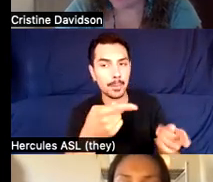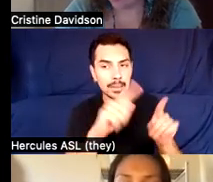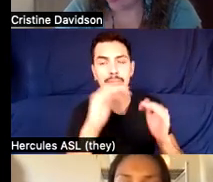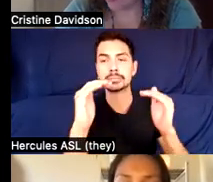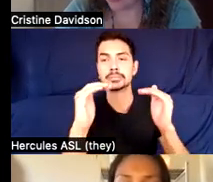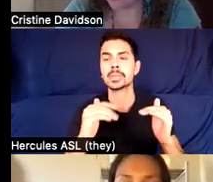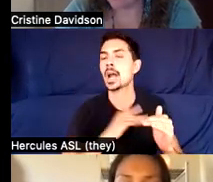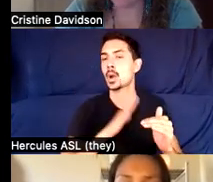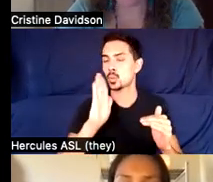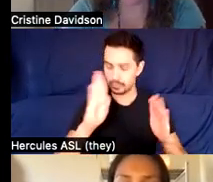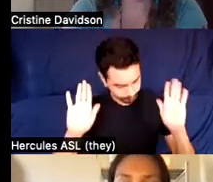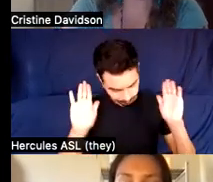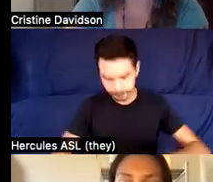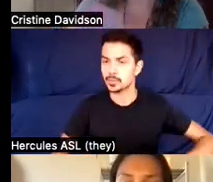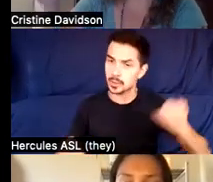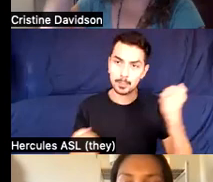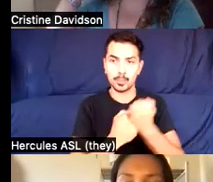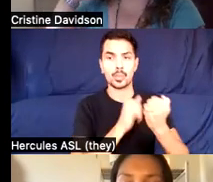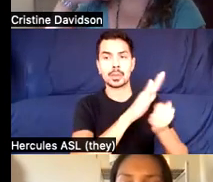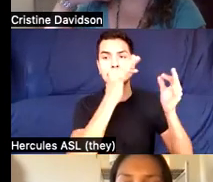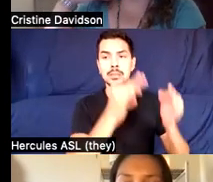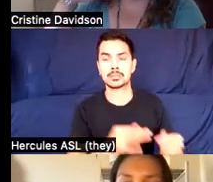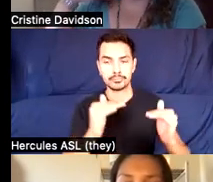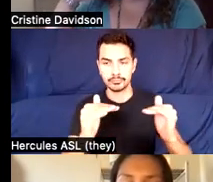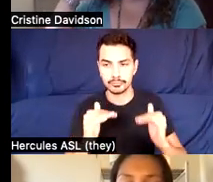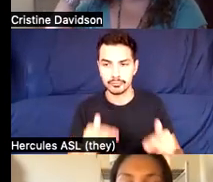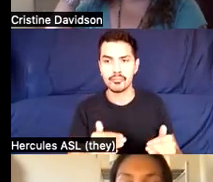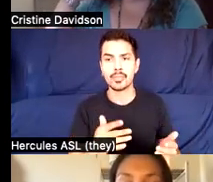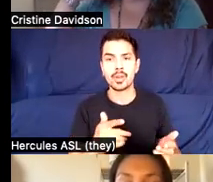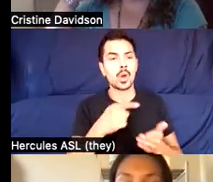those open-ended questions, can help us.